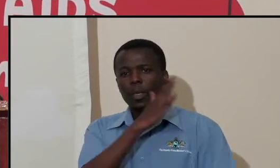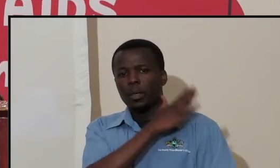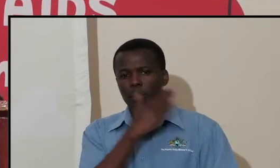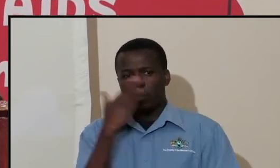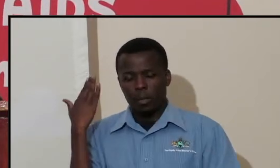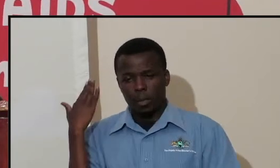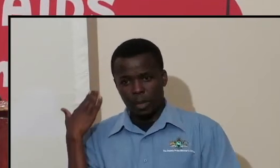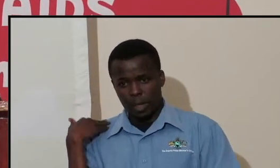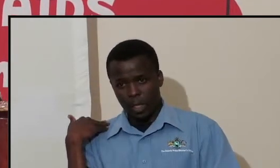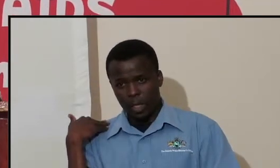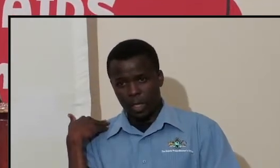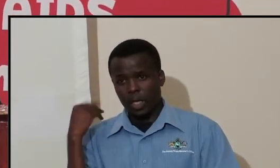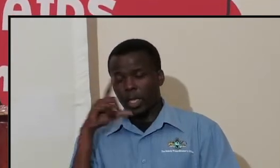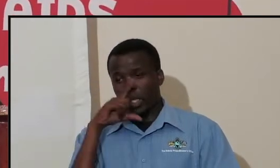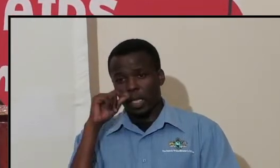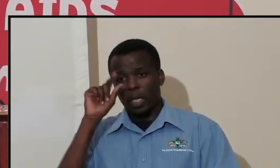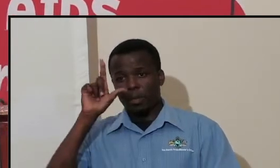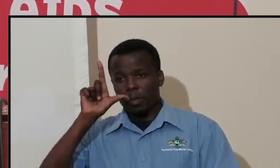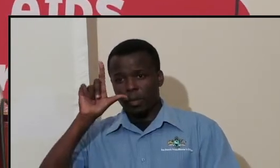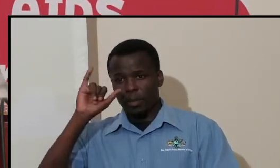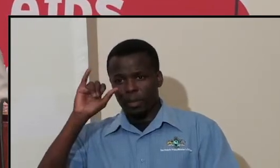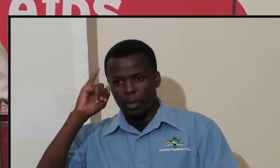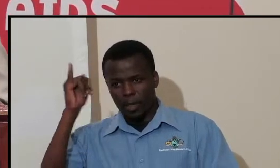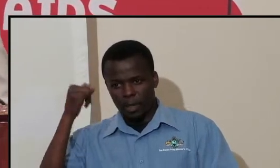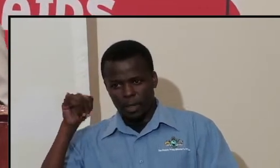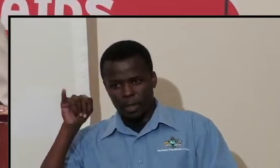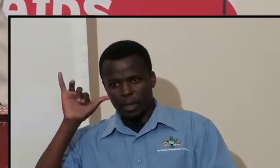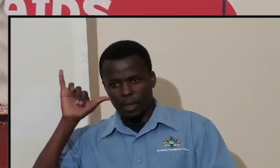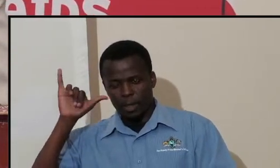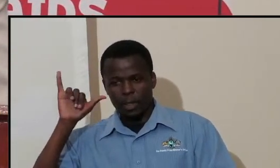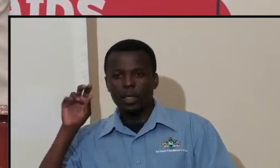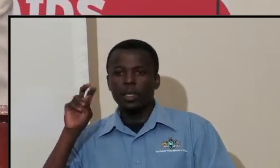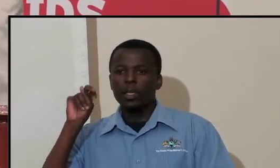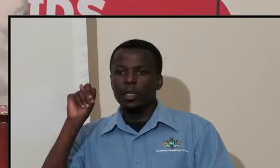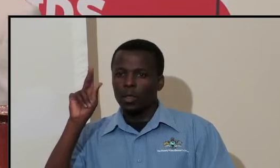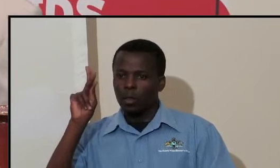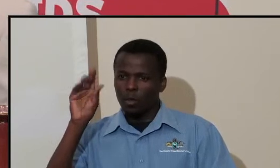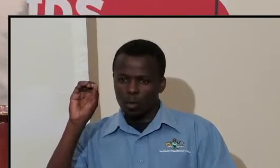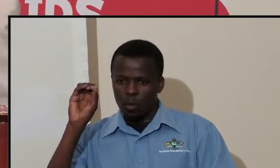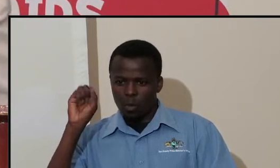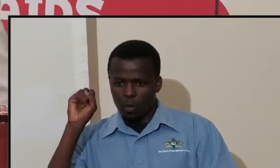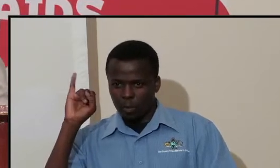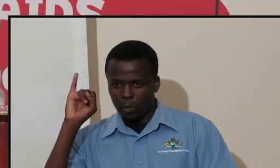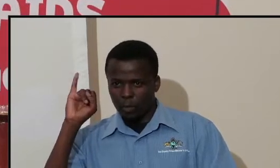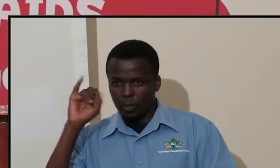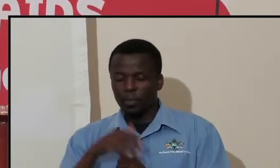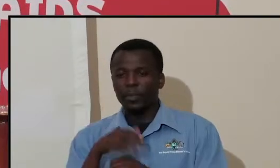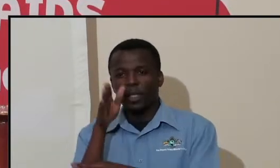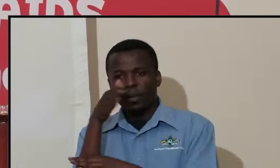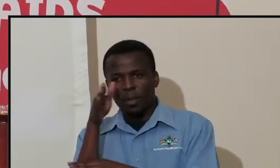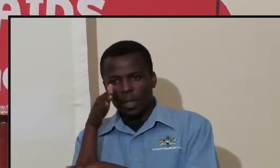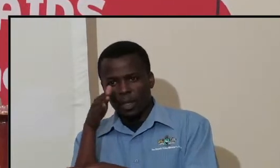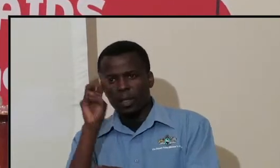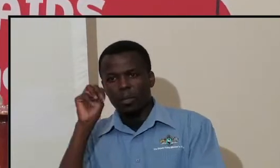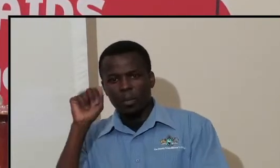Health, Senator Lizzie Nkonsi, Ambassador Maloney, the Principal Secretary, Dr.